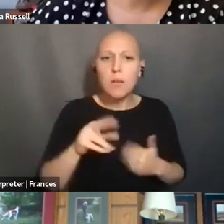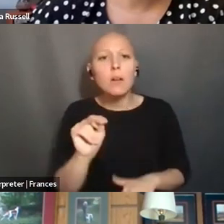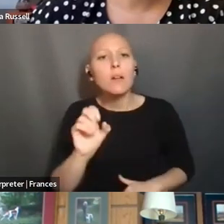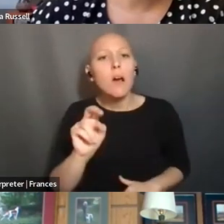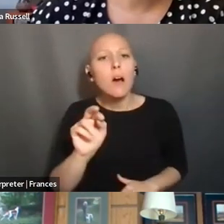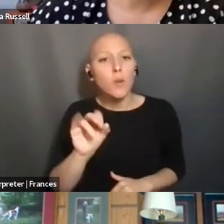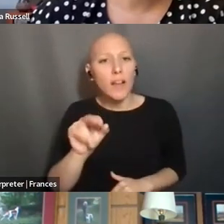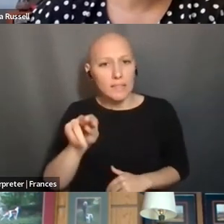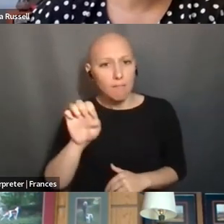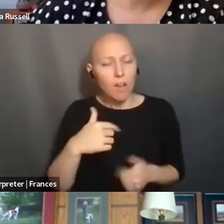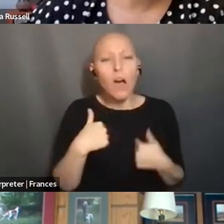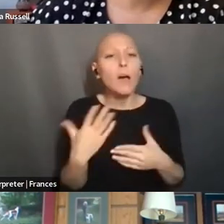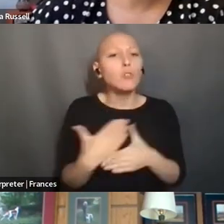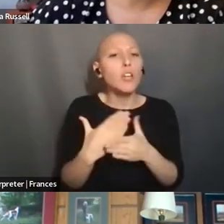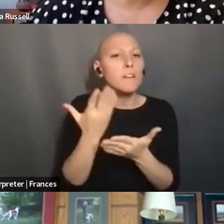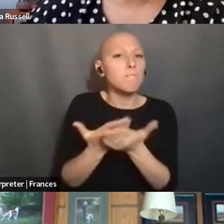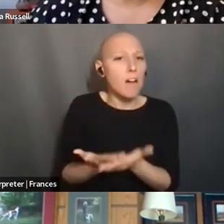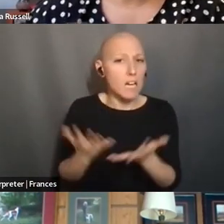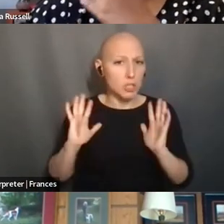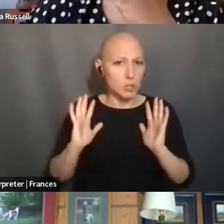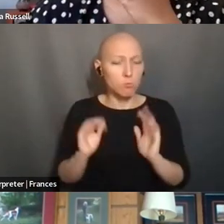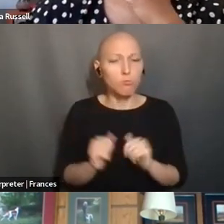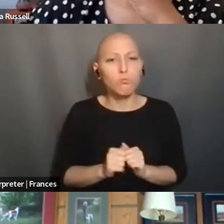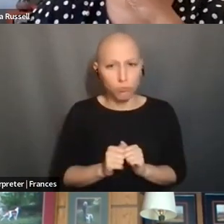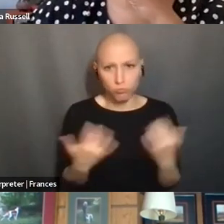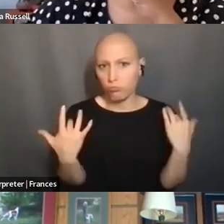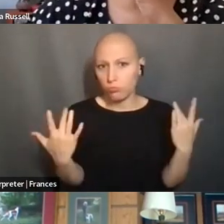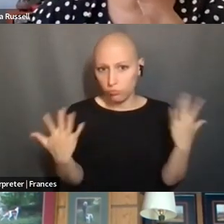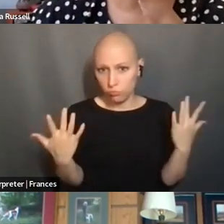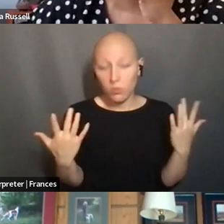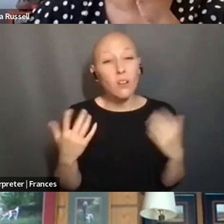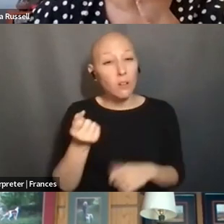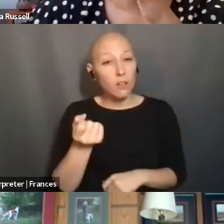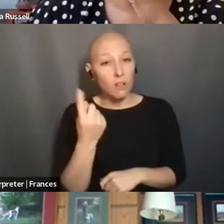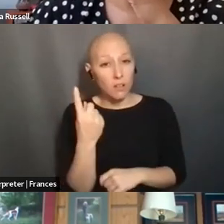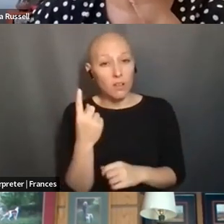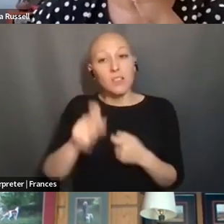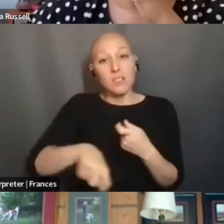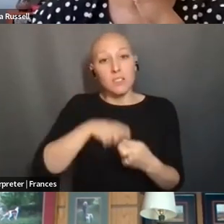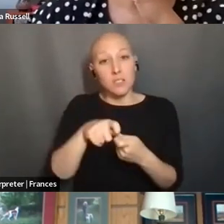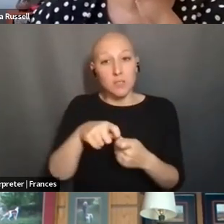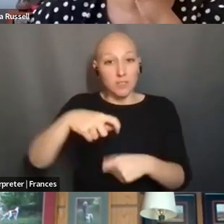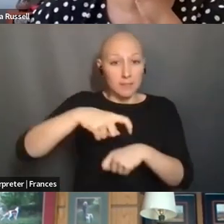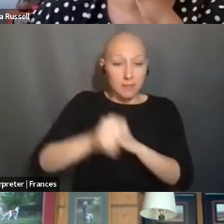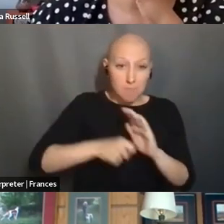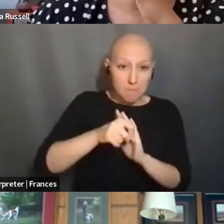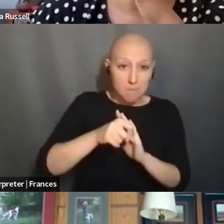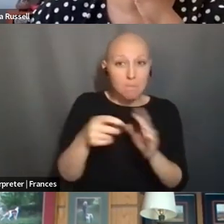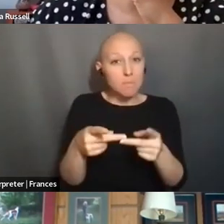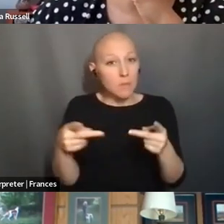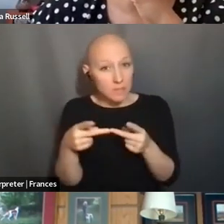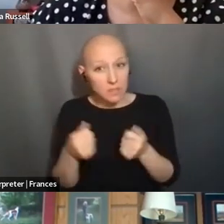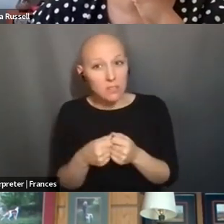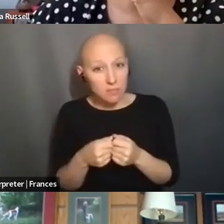the facts. It is the product of a certain time and place, namely the 70s, the 60s, 70s,